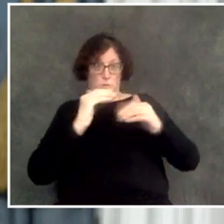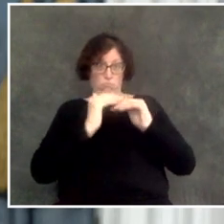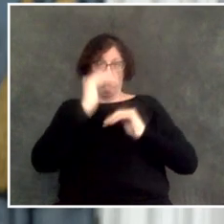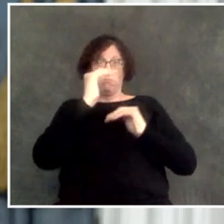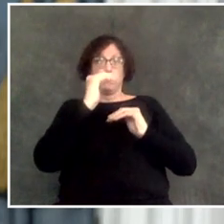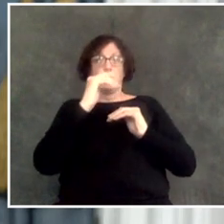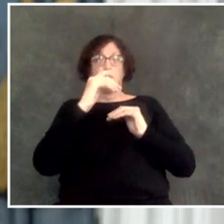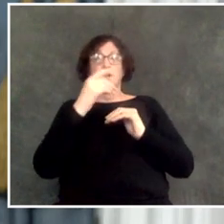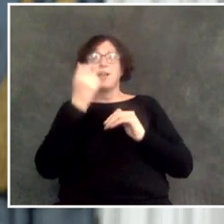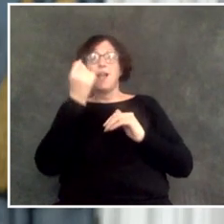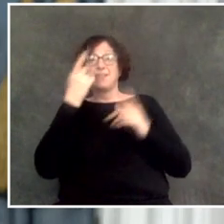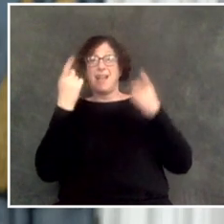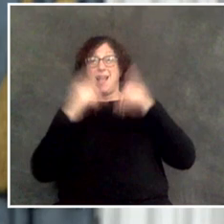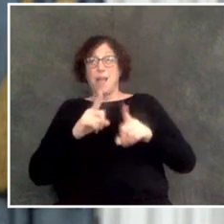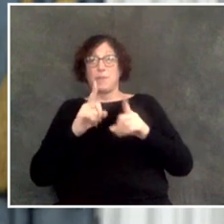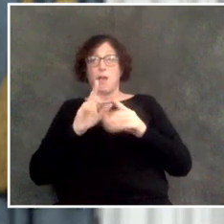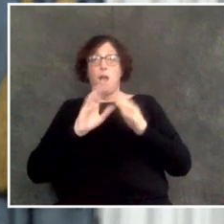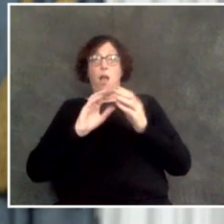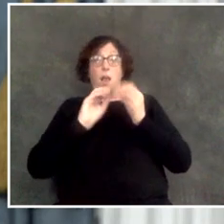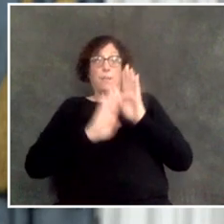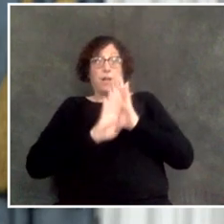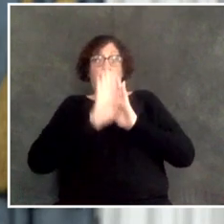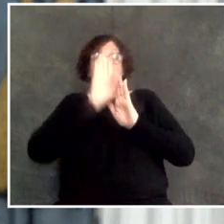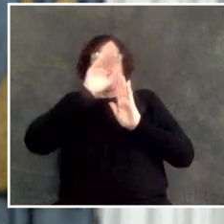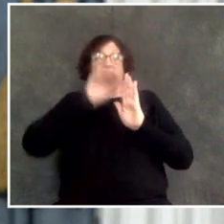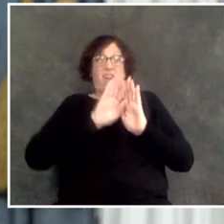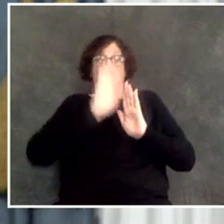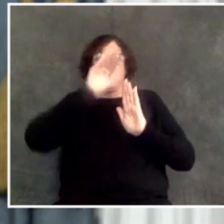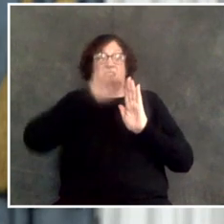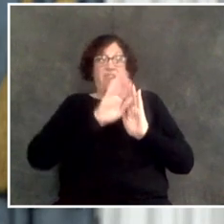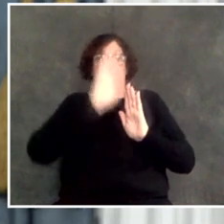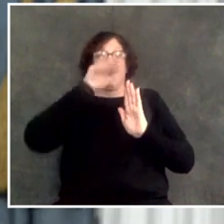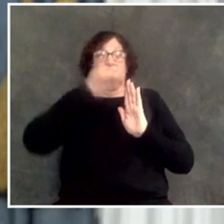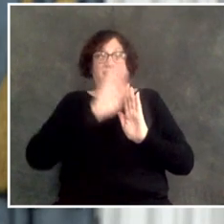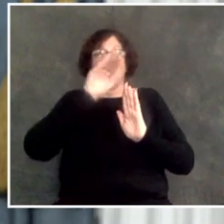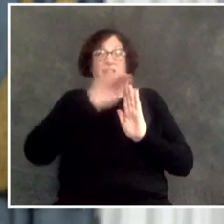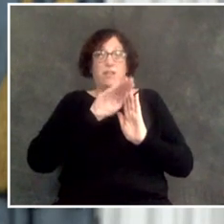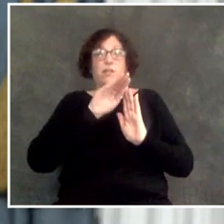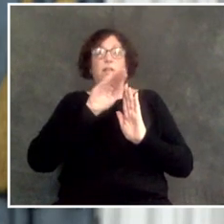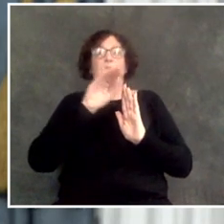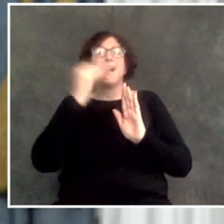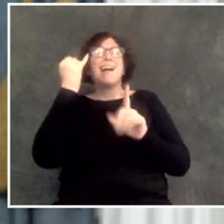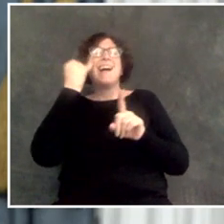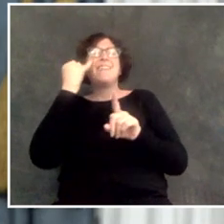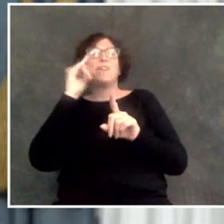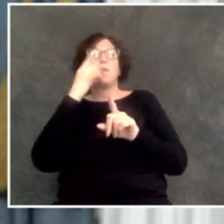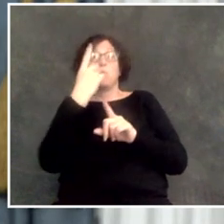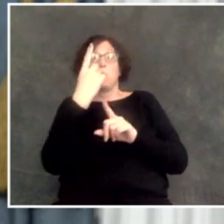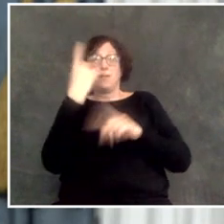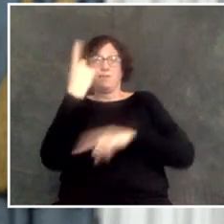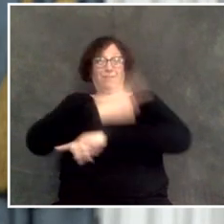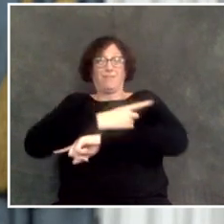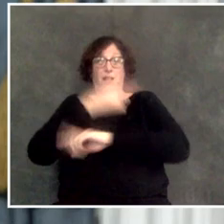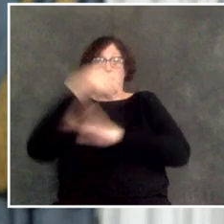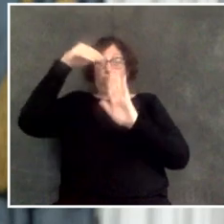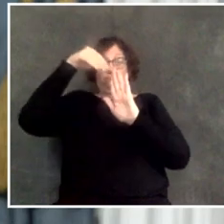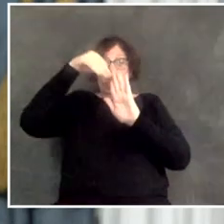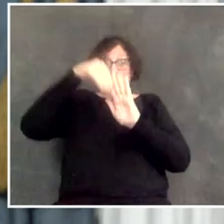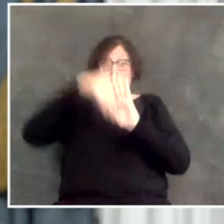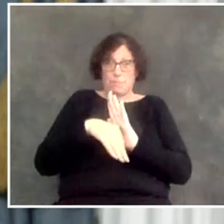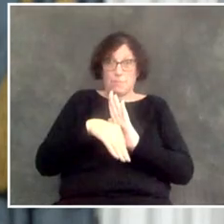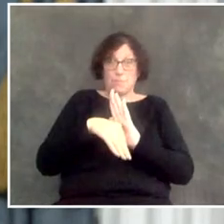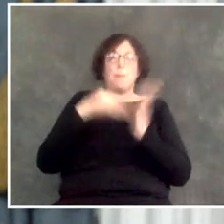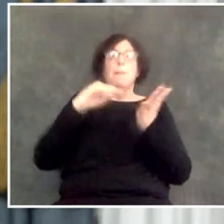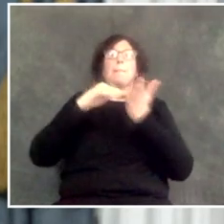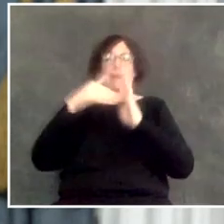too much of a curve going down one day because we're on a trajectory for it to continue upwards. And